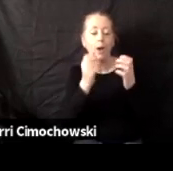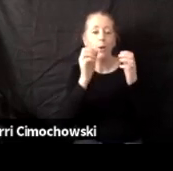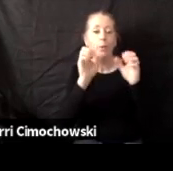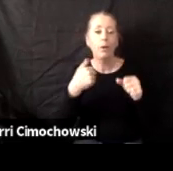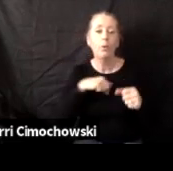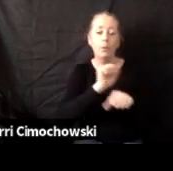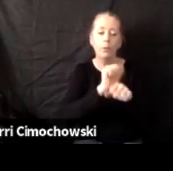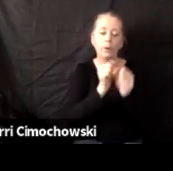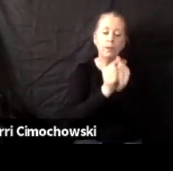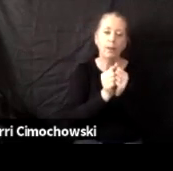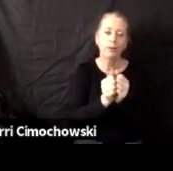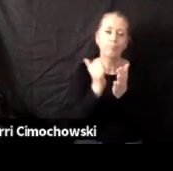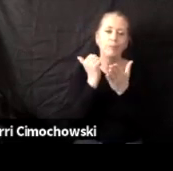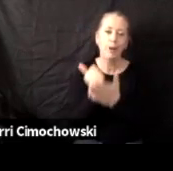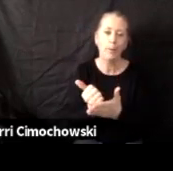help.